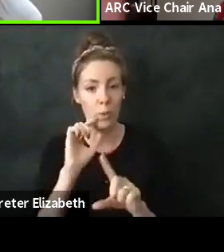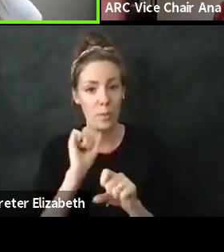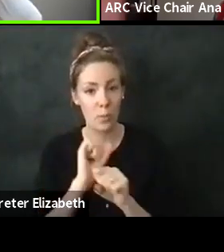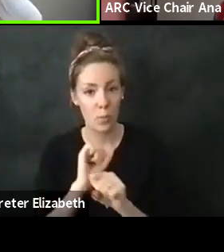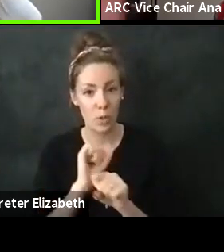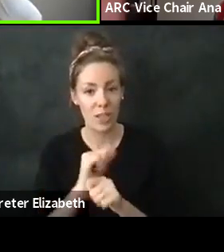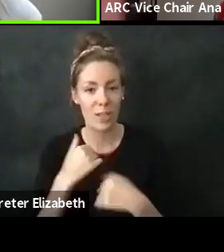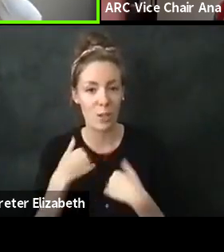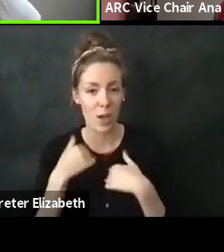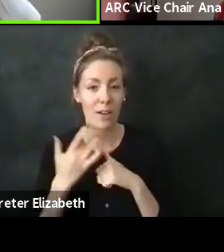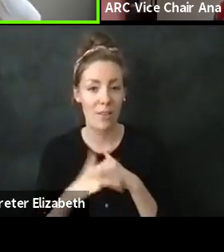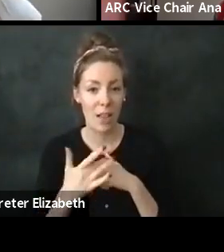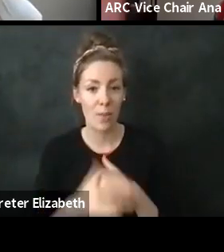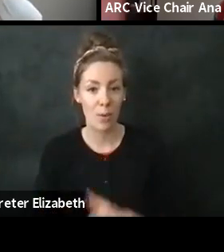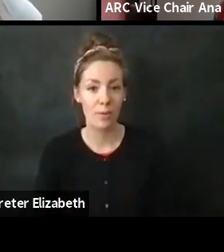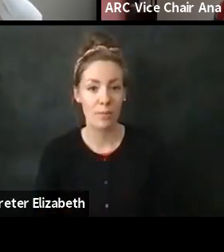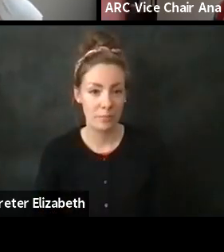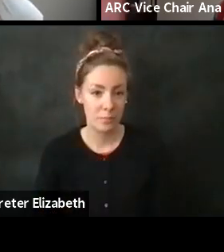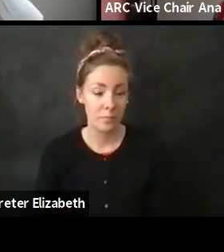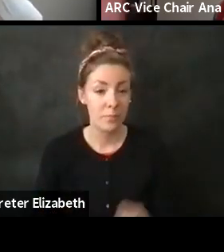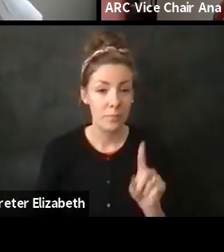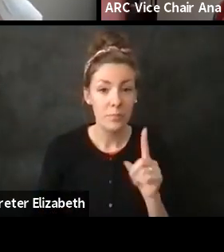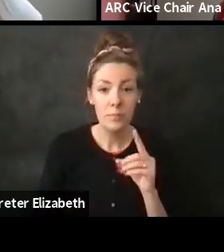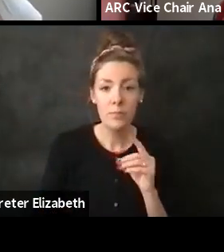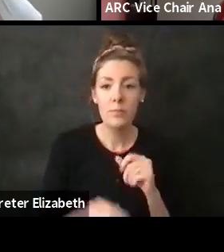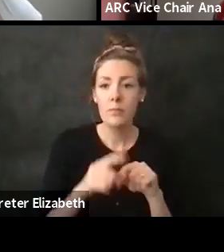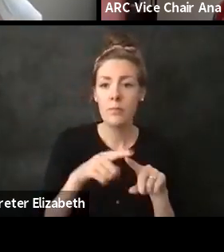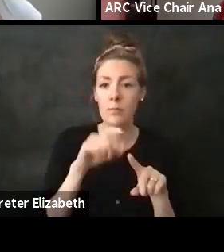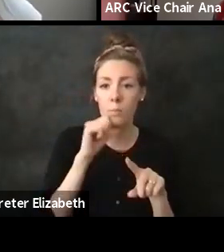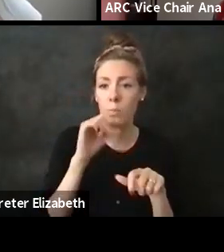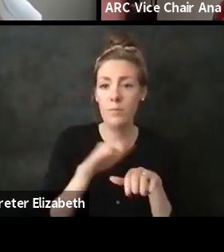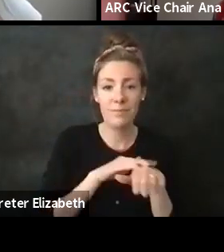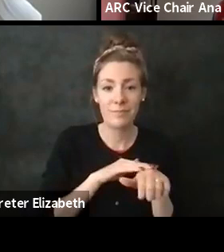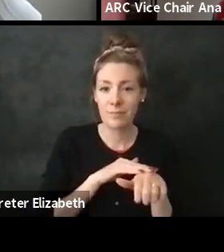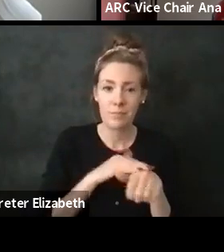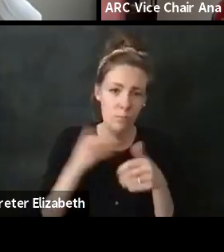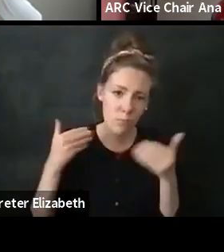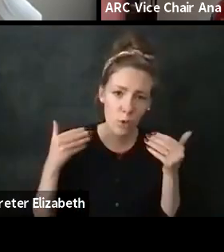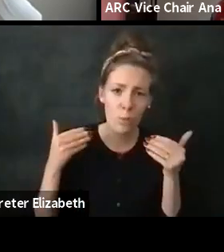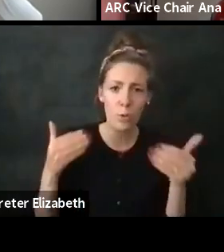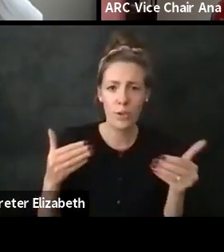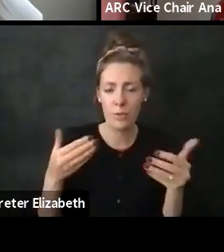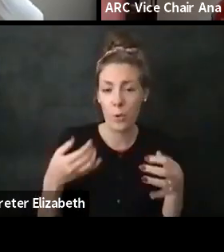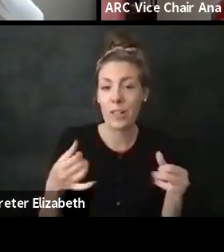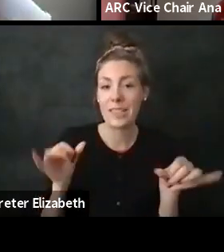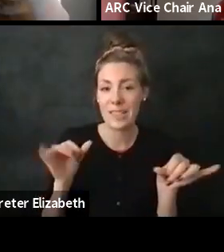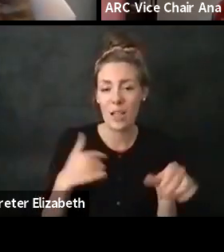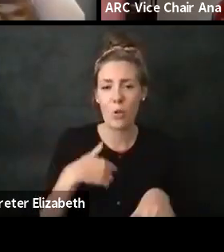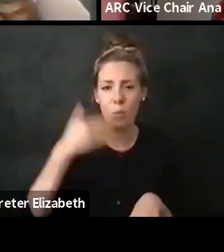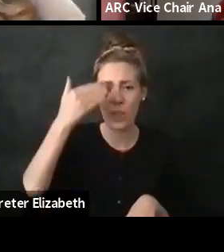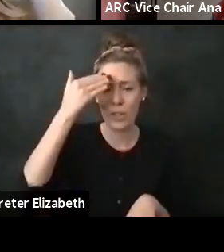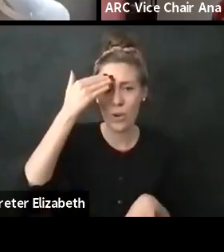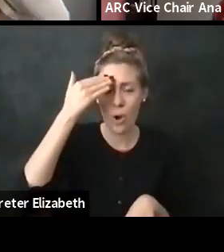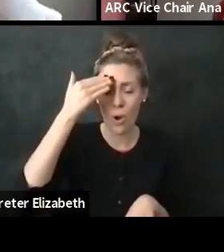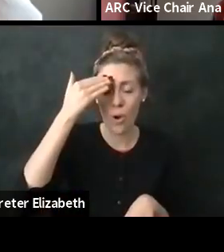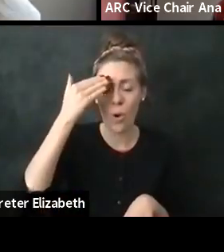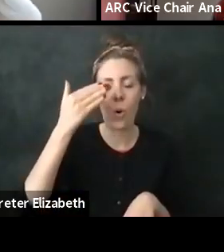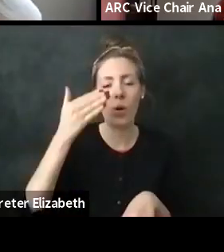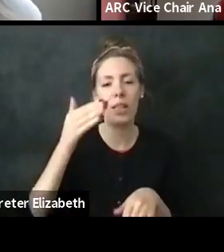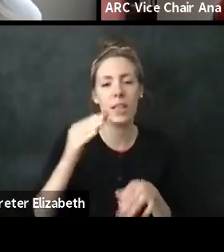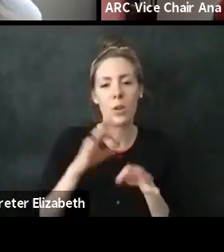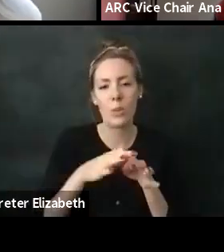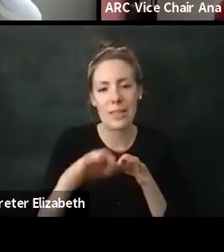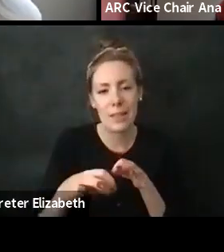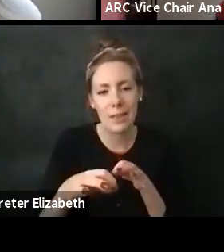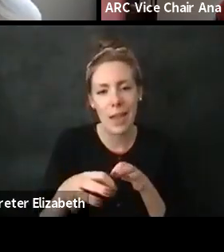that available. But that's not slowing us down. We are moving forward. Again, we know that there are setbacks. We knew that we